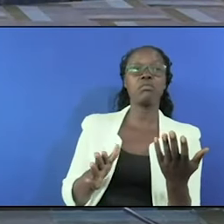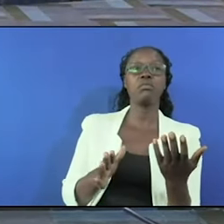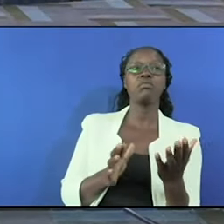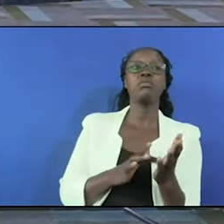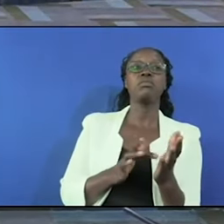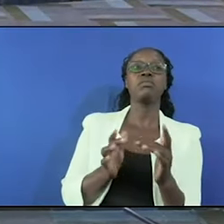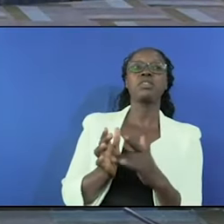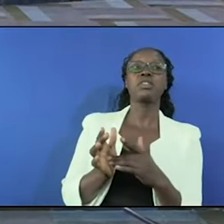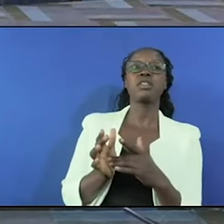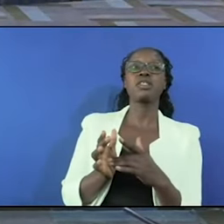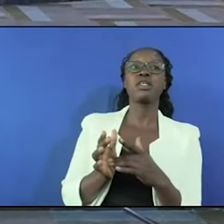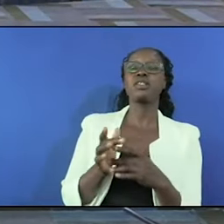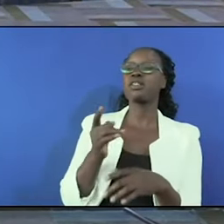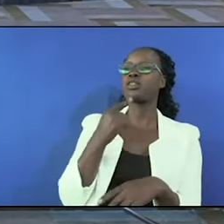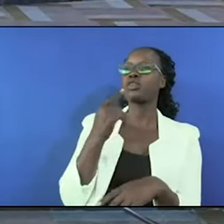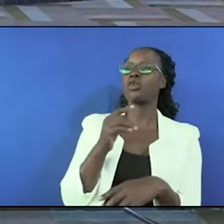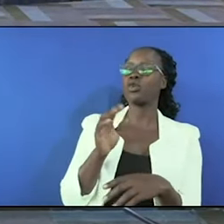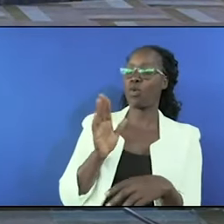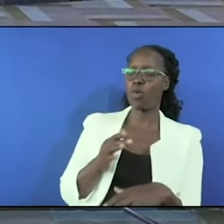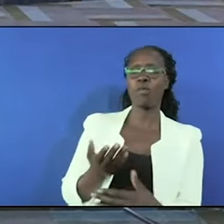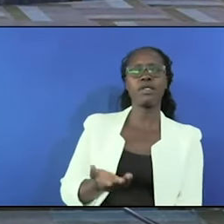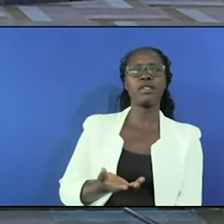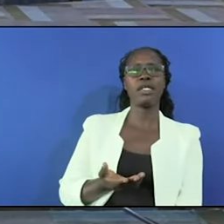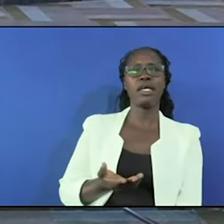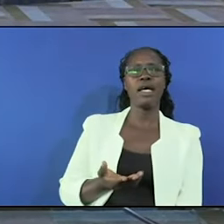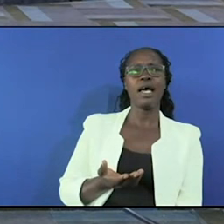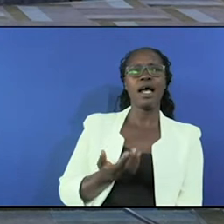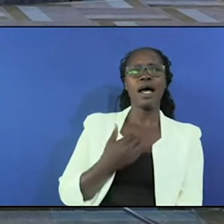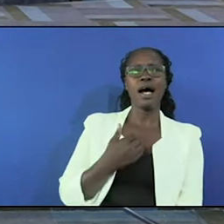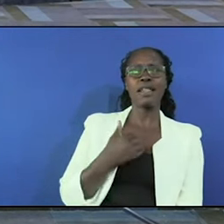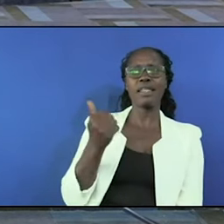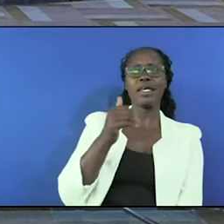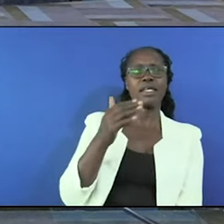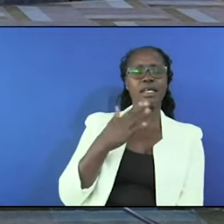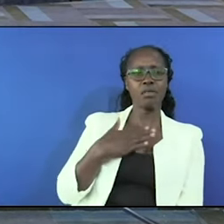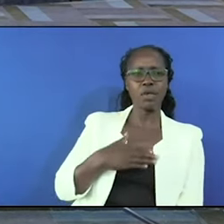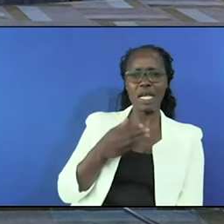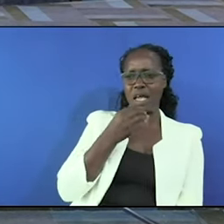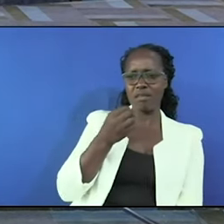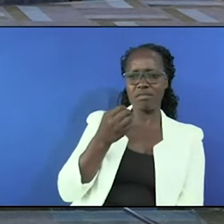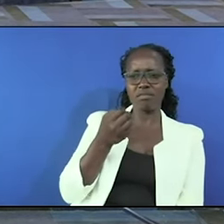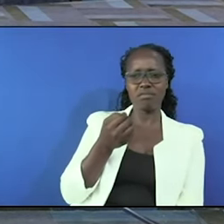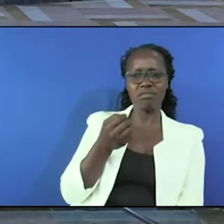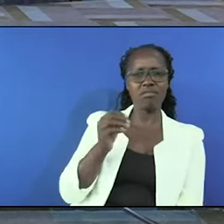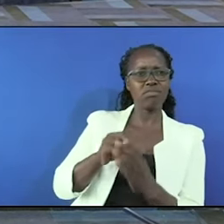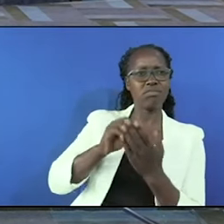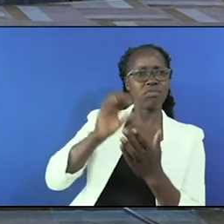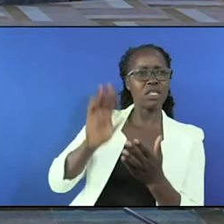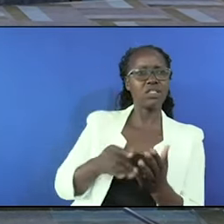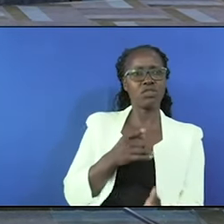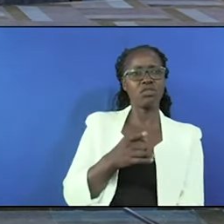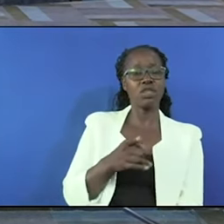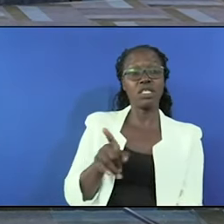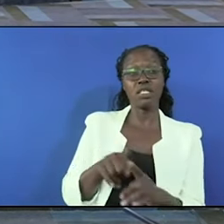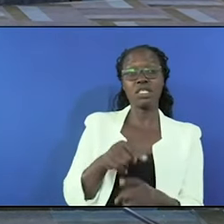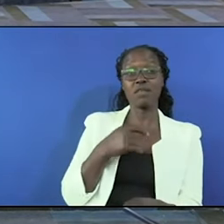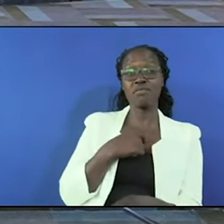Jesus told a woman, "Has nobody condemned you? I